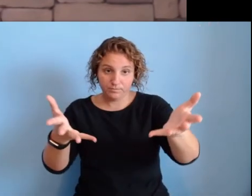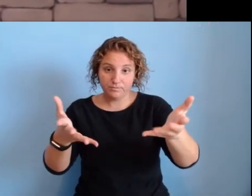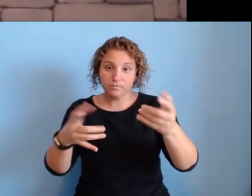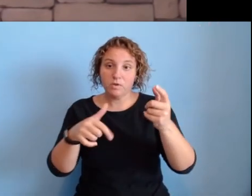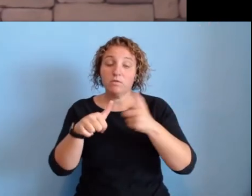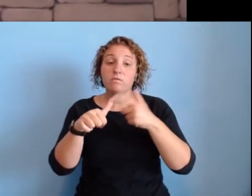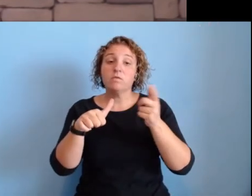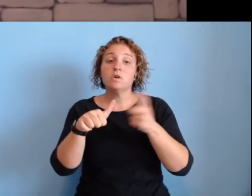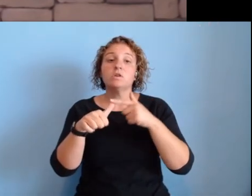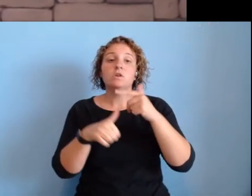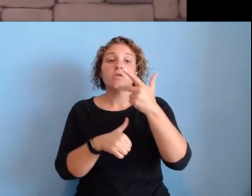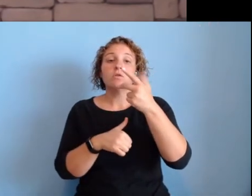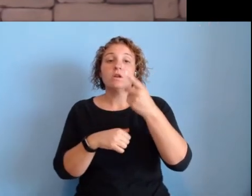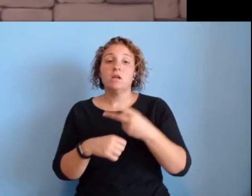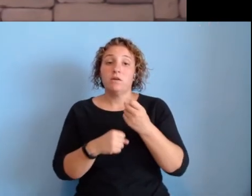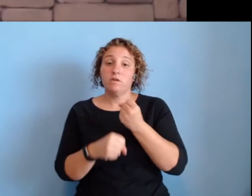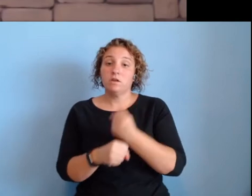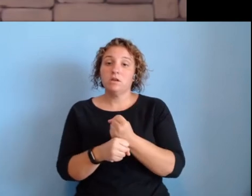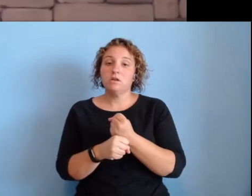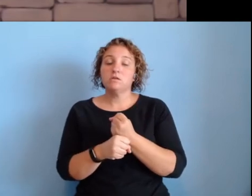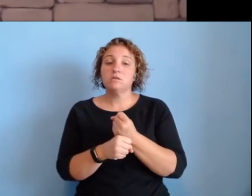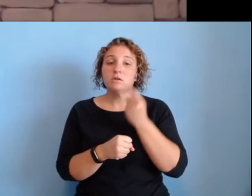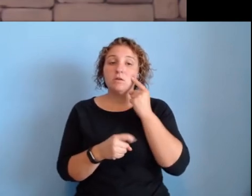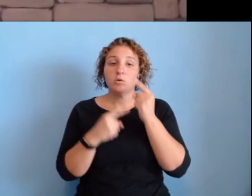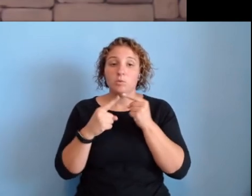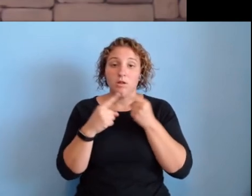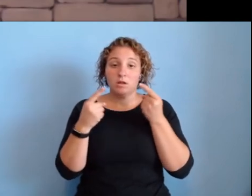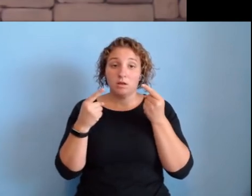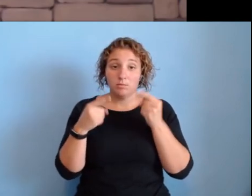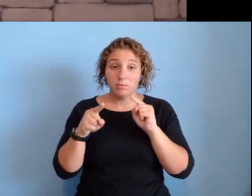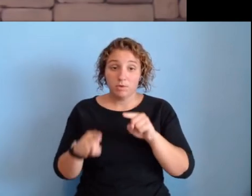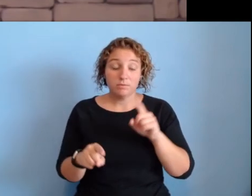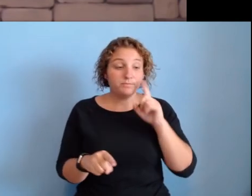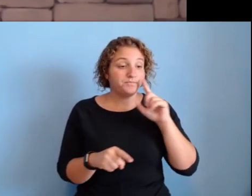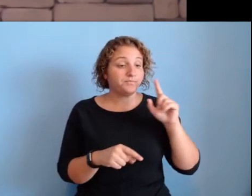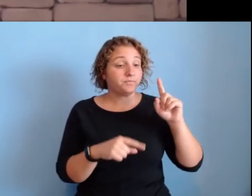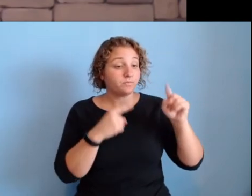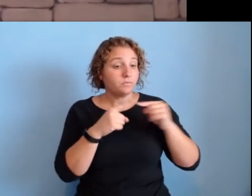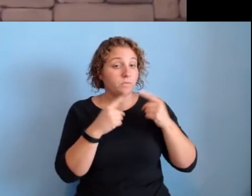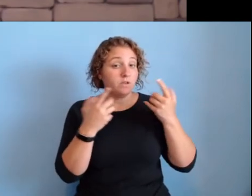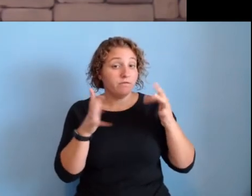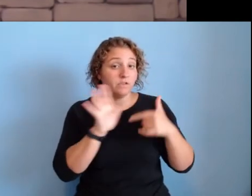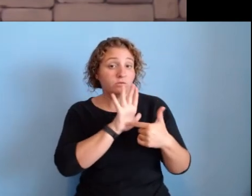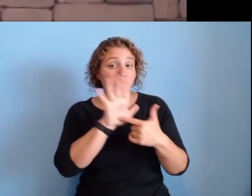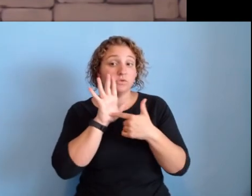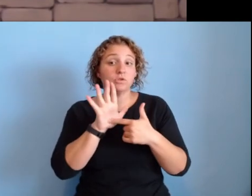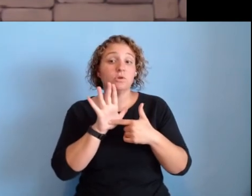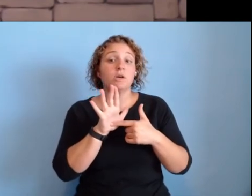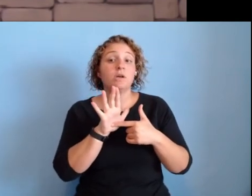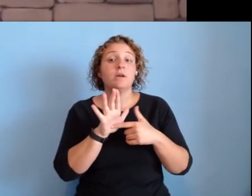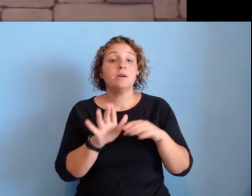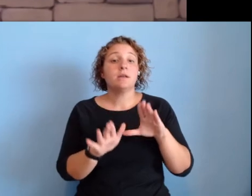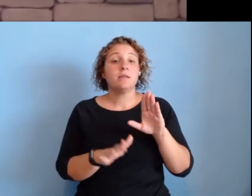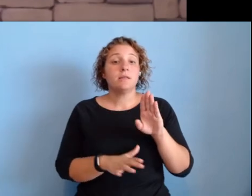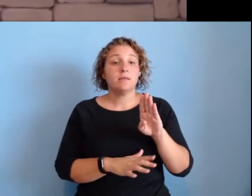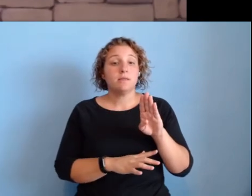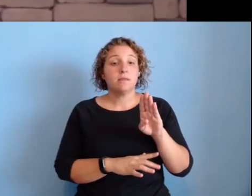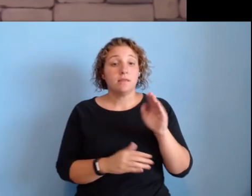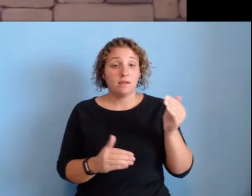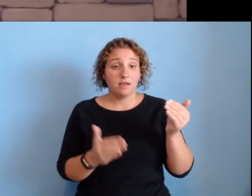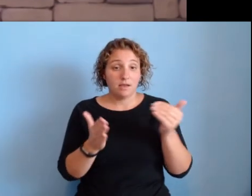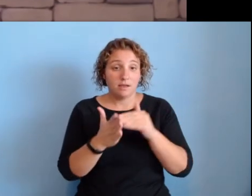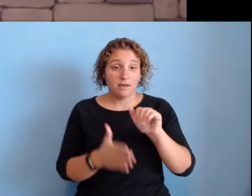But when they shall have finished their testimony, the beast, this is the Antichrist, that ascendeth out of the bottomless pit. There it is again. Shall